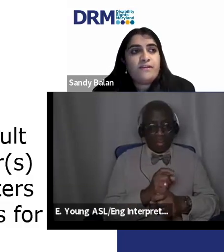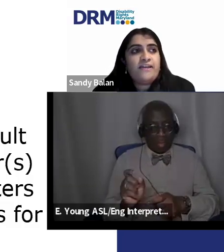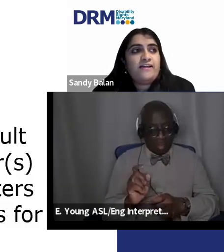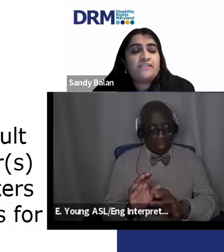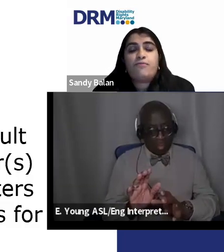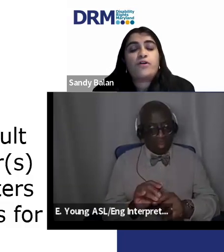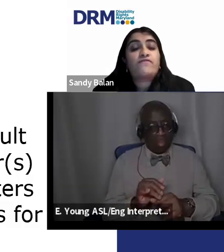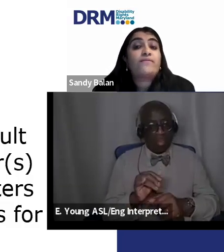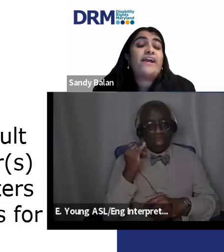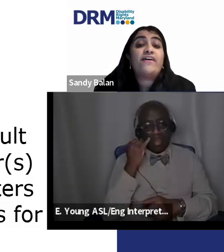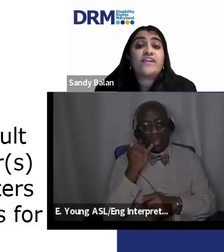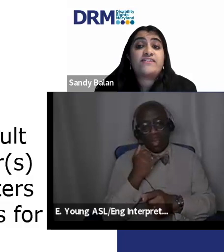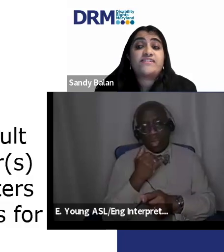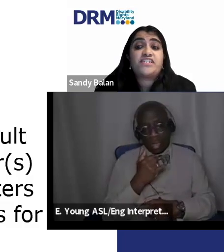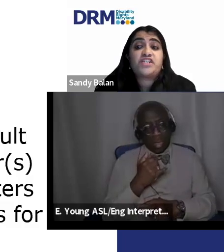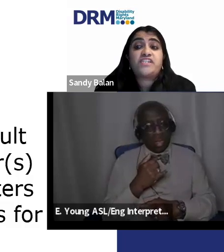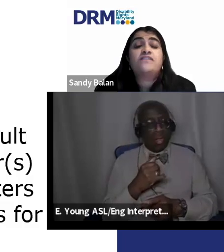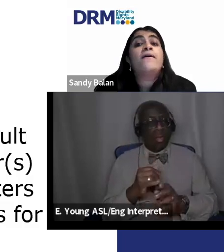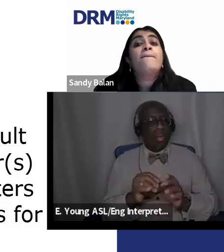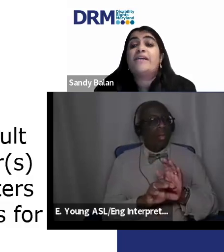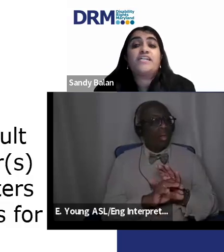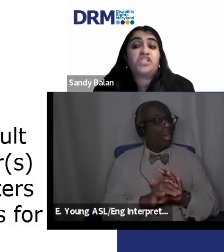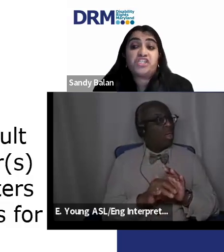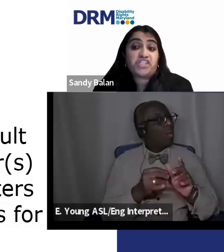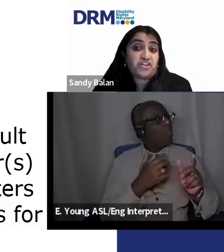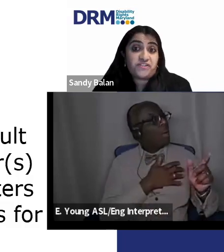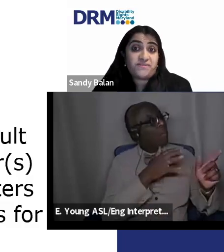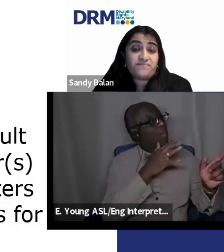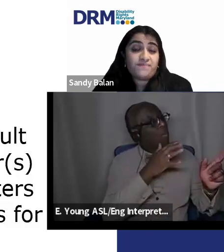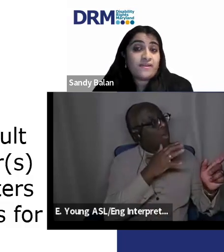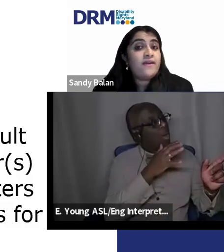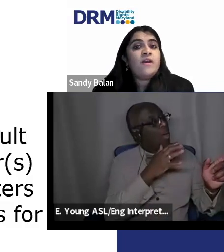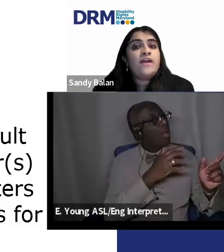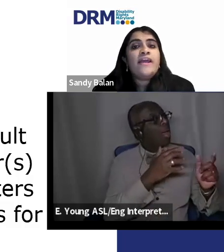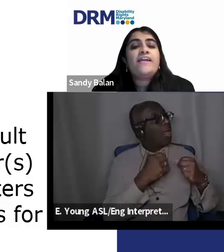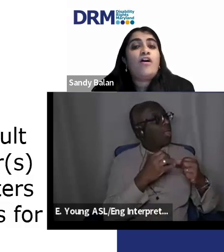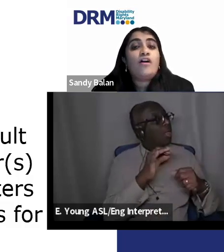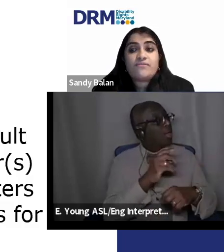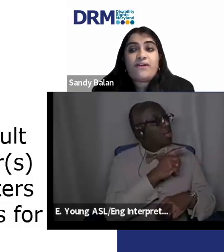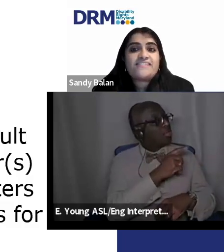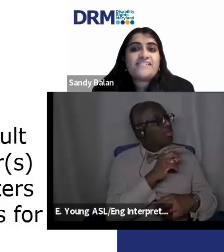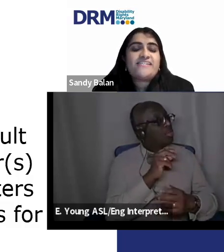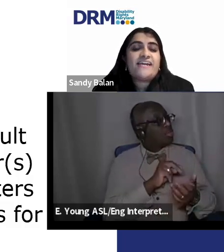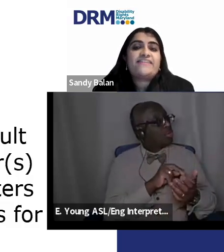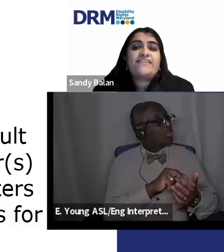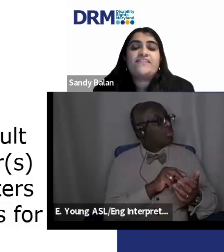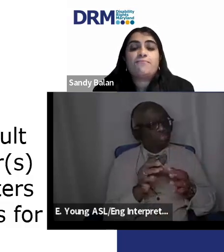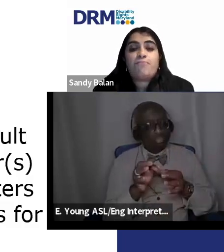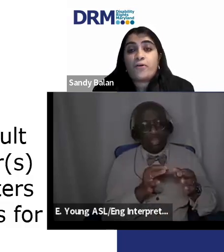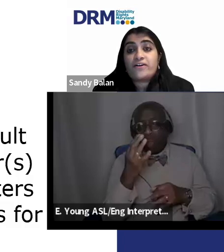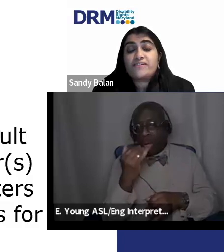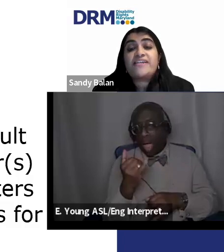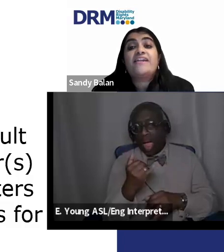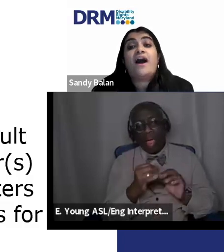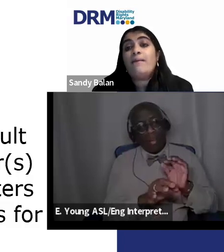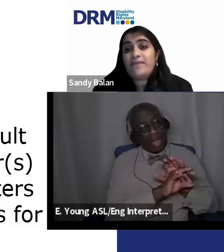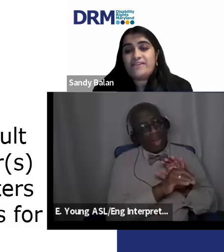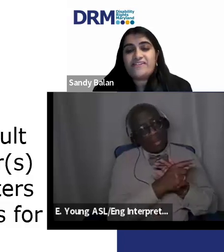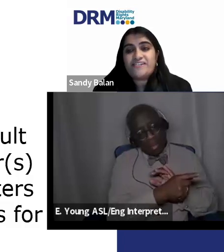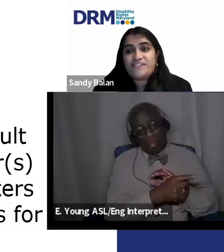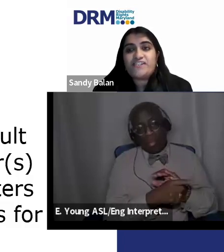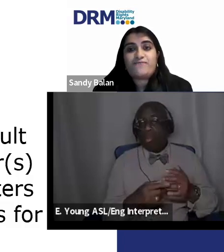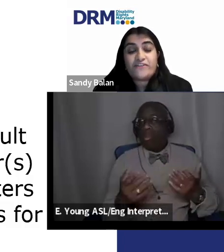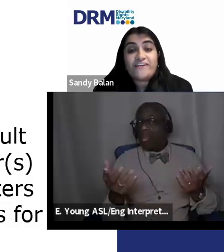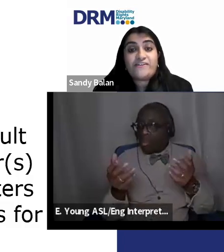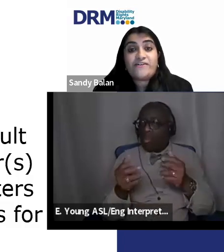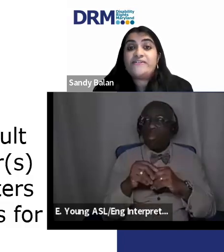mom to be a supporter for my healthcare decisions because she is a nurse. It also has to state that the supporters cannot